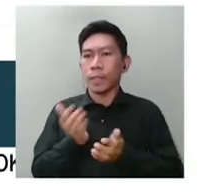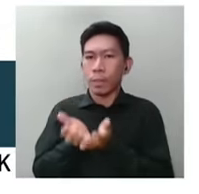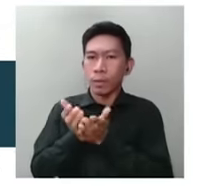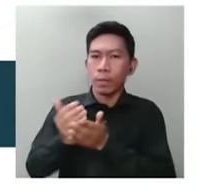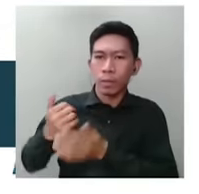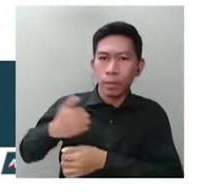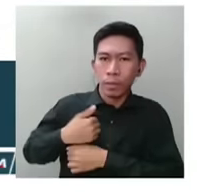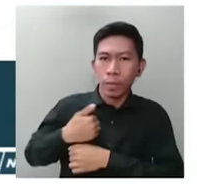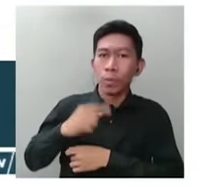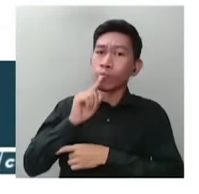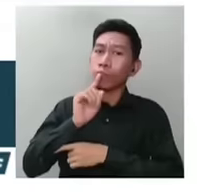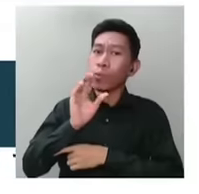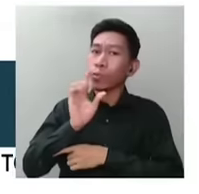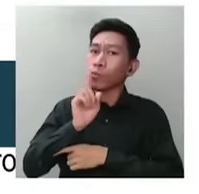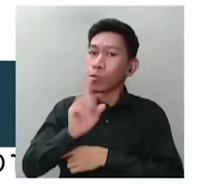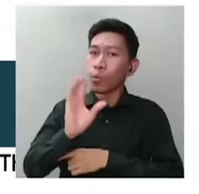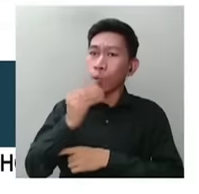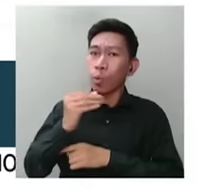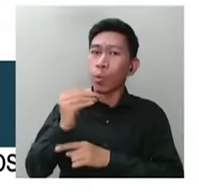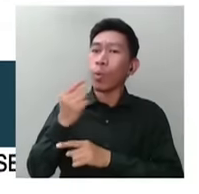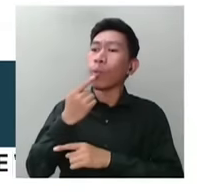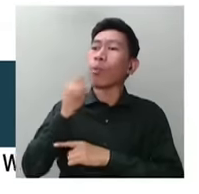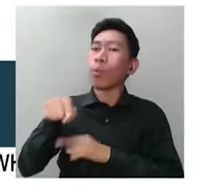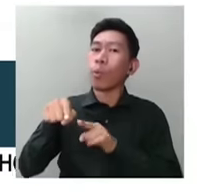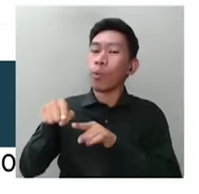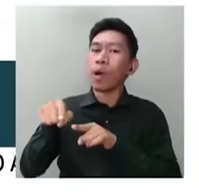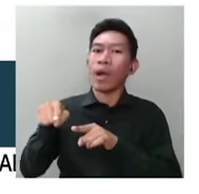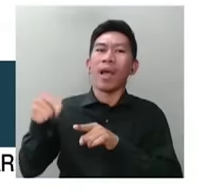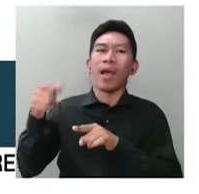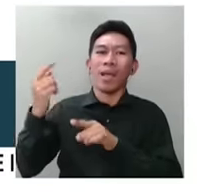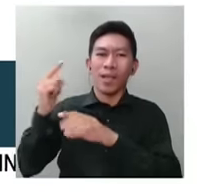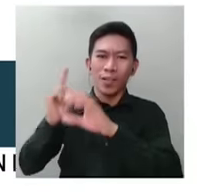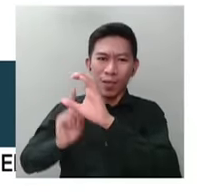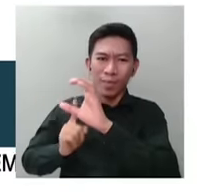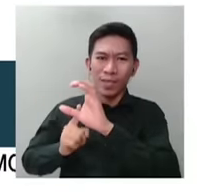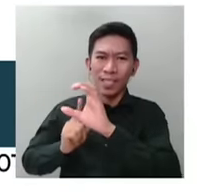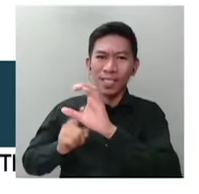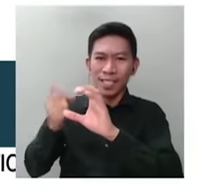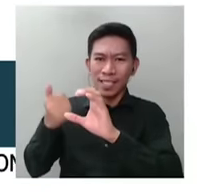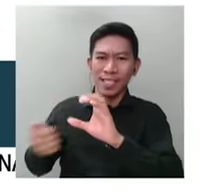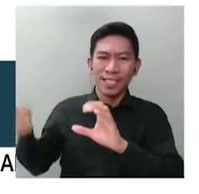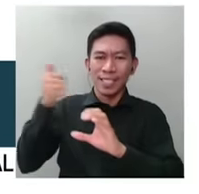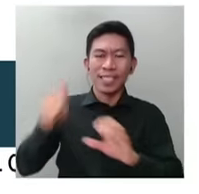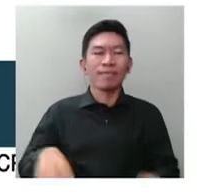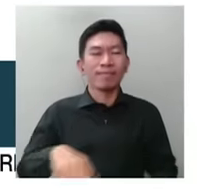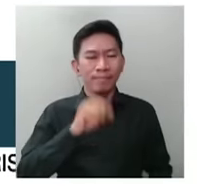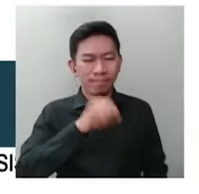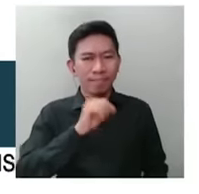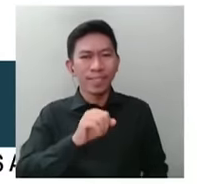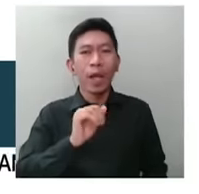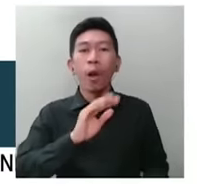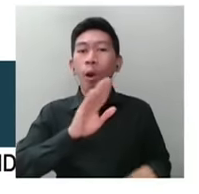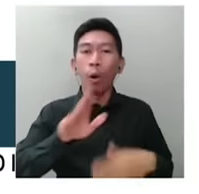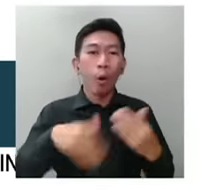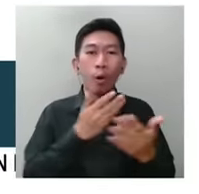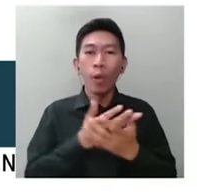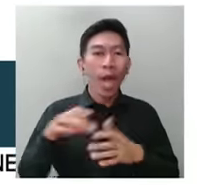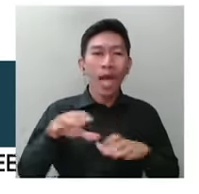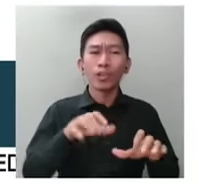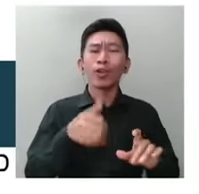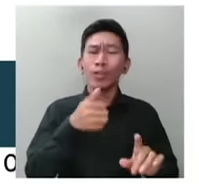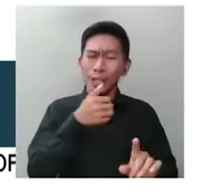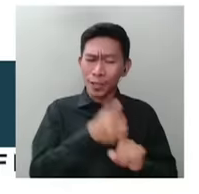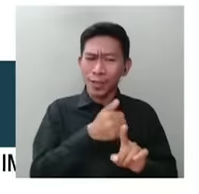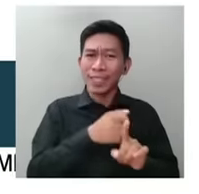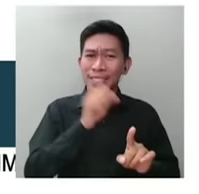course, directed by the Communist Party. Yeah, make no mistake about it. Every single action has been deliberate when it comes to China.